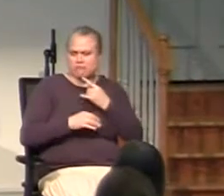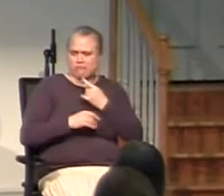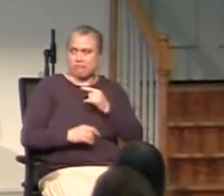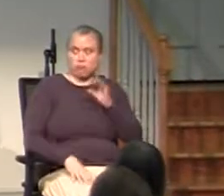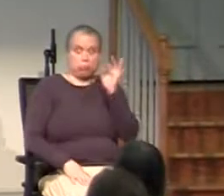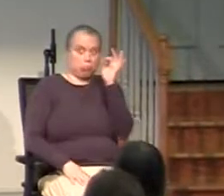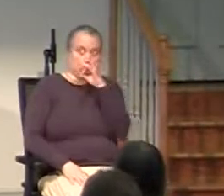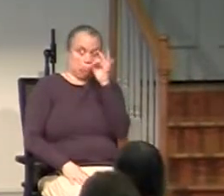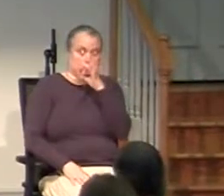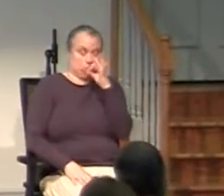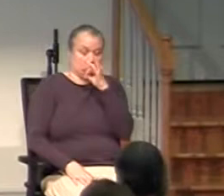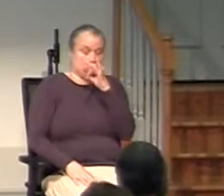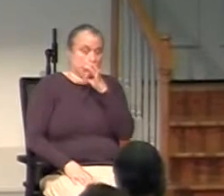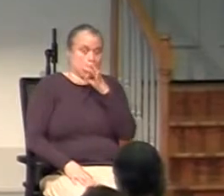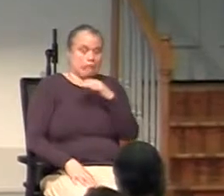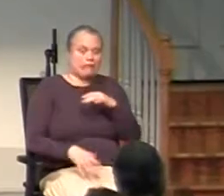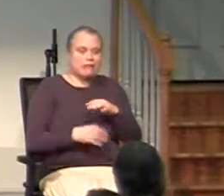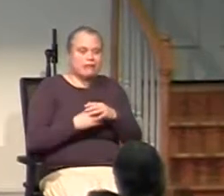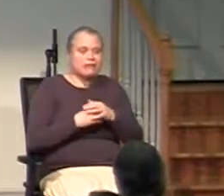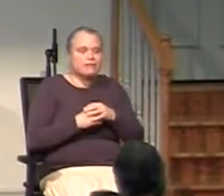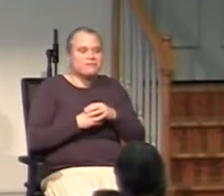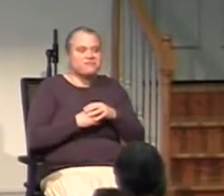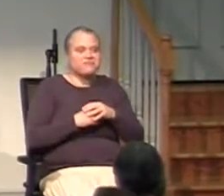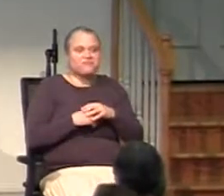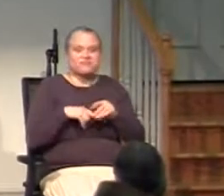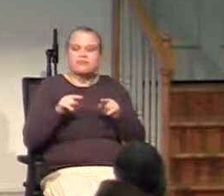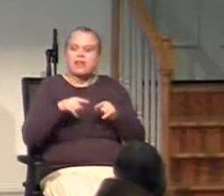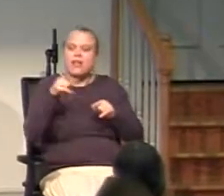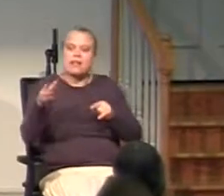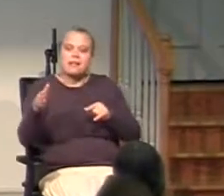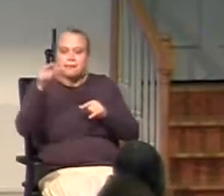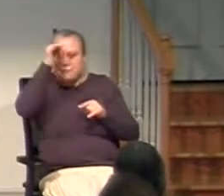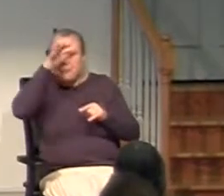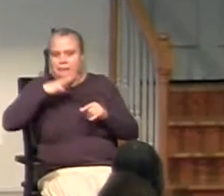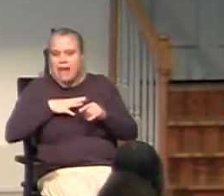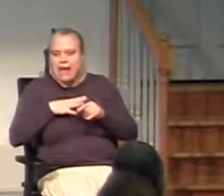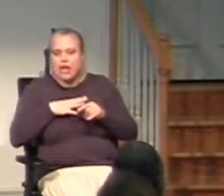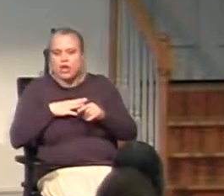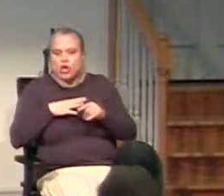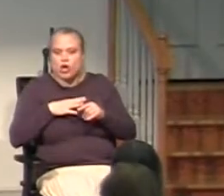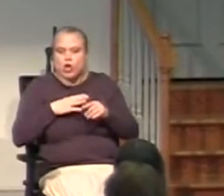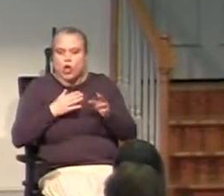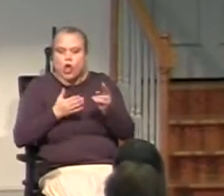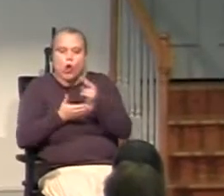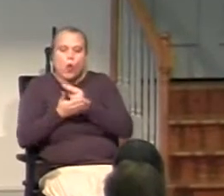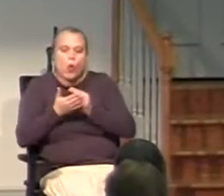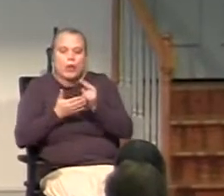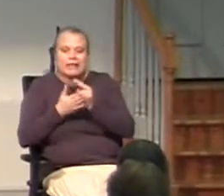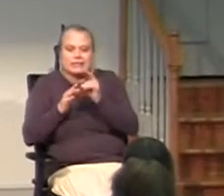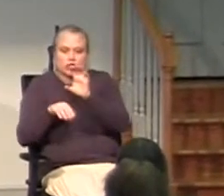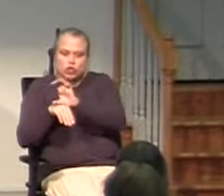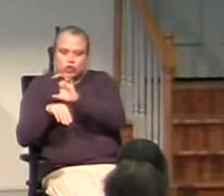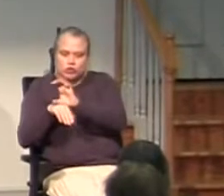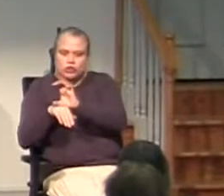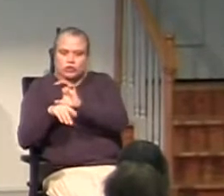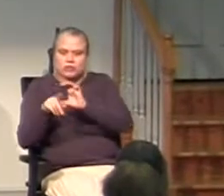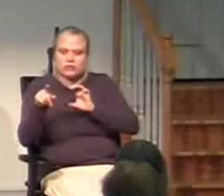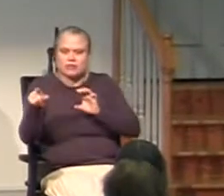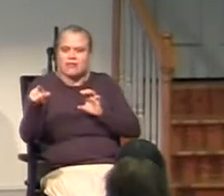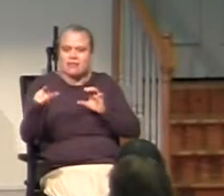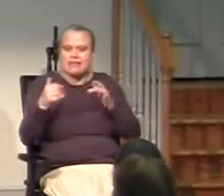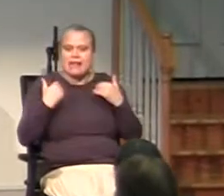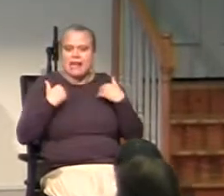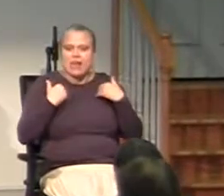there was another man there. It was a group that had come out. It was a holiness movement. I'm not going to mention the denomination. But they have their roots